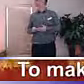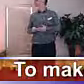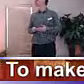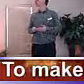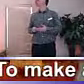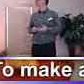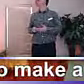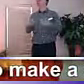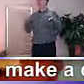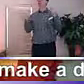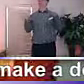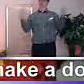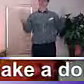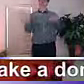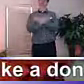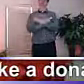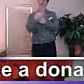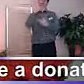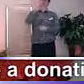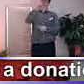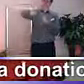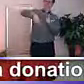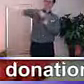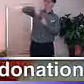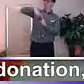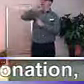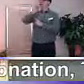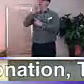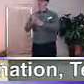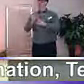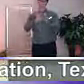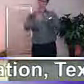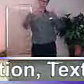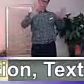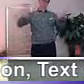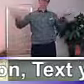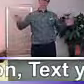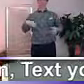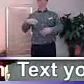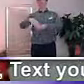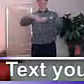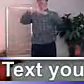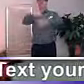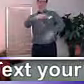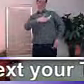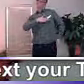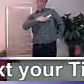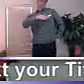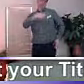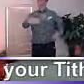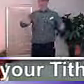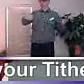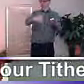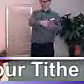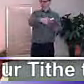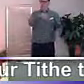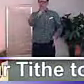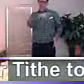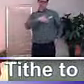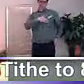This abundance, this law of circulation that is now occurring, and feel it against your heart,